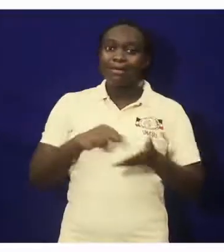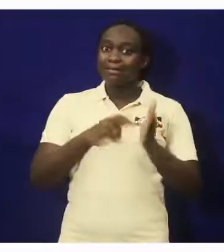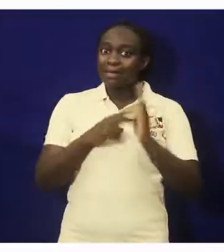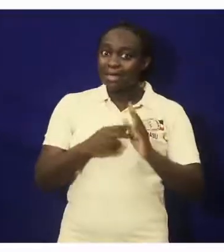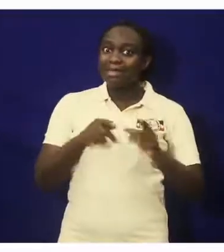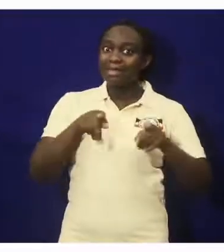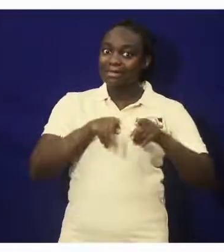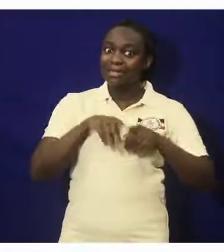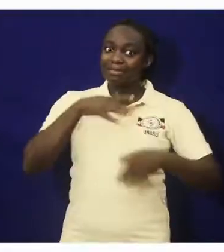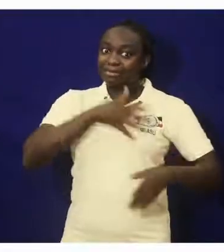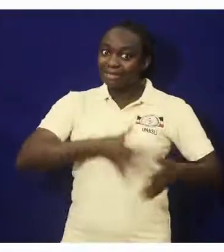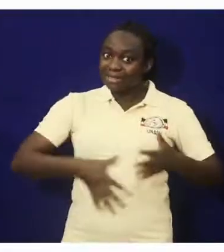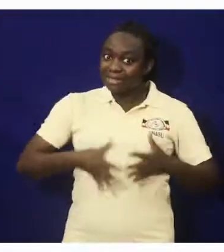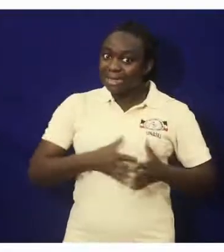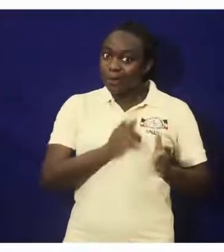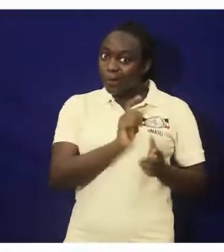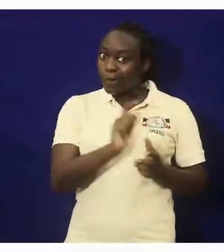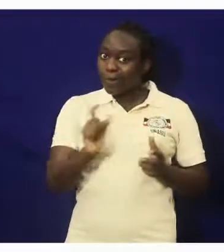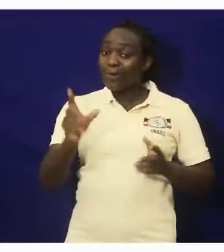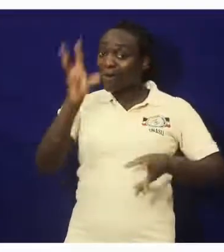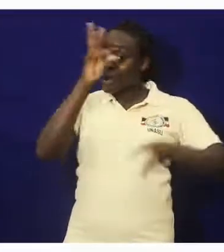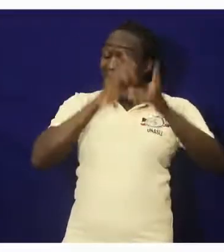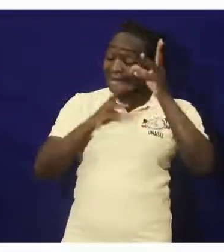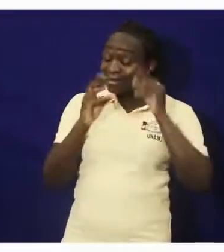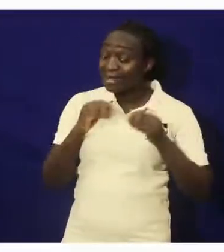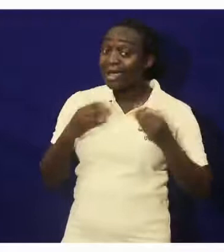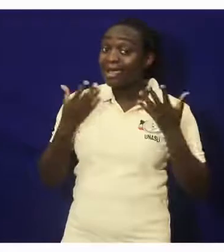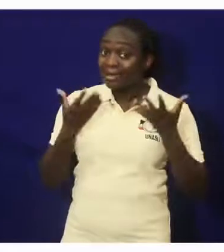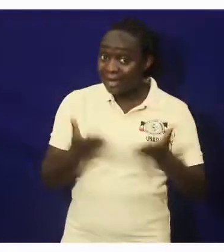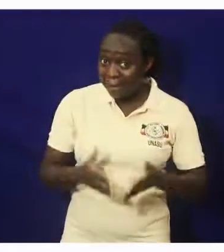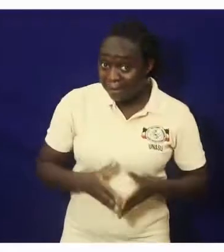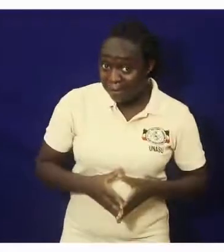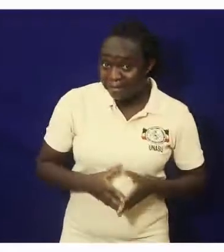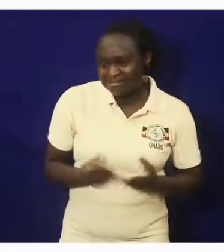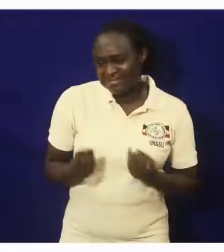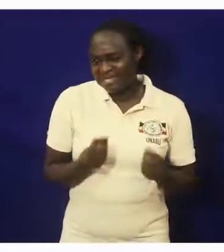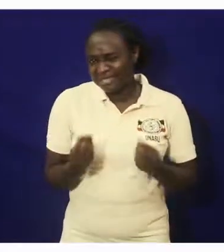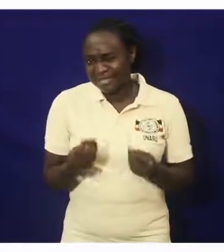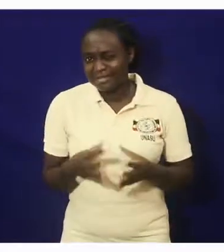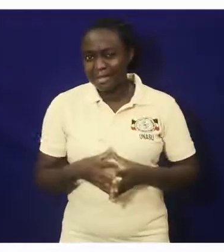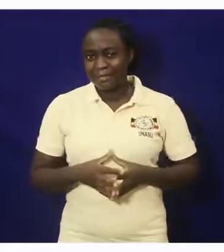the science of the plant flower with ease.